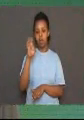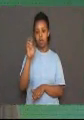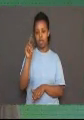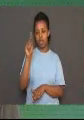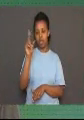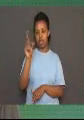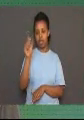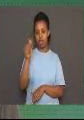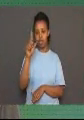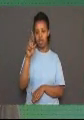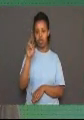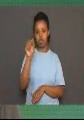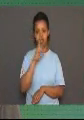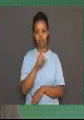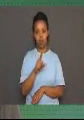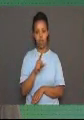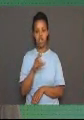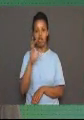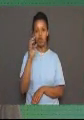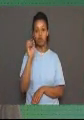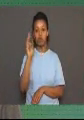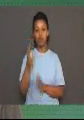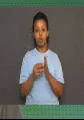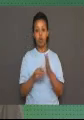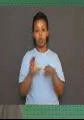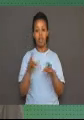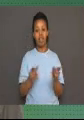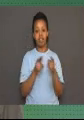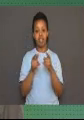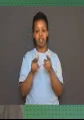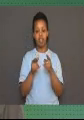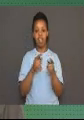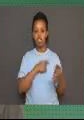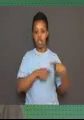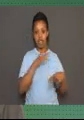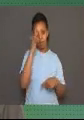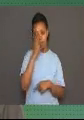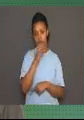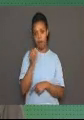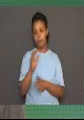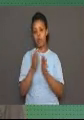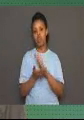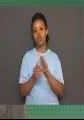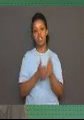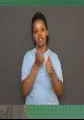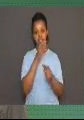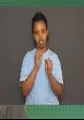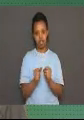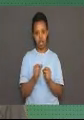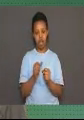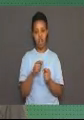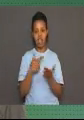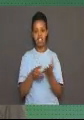While chromosomal mutations can cause genetic diseases and conditions, it is